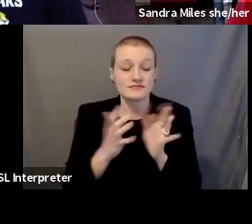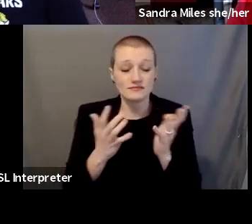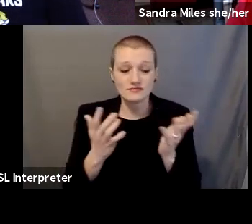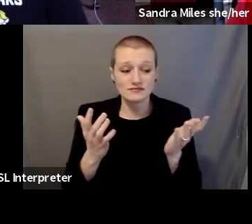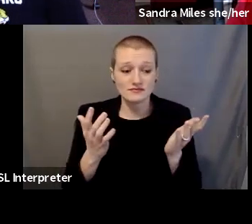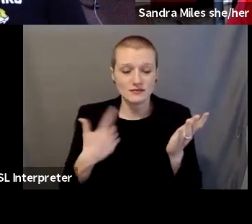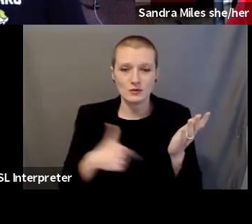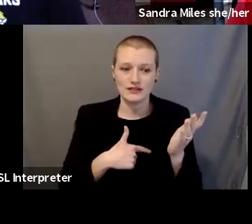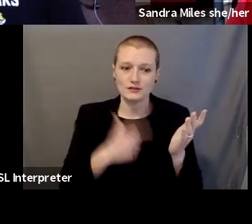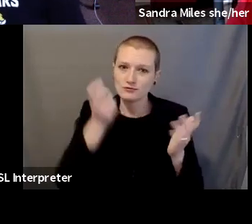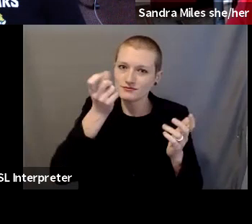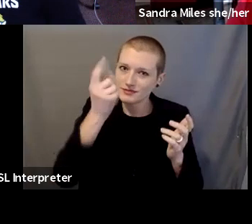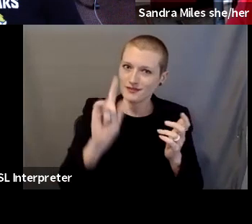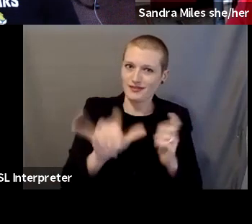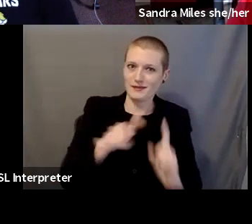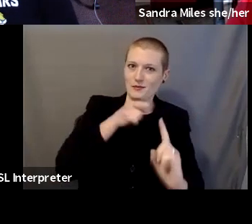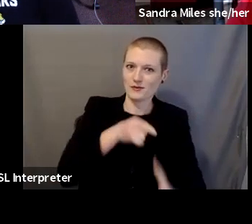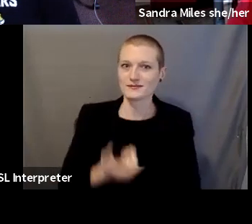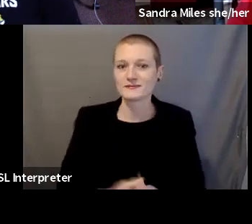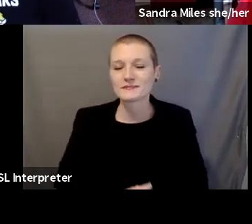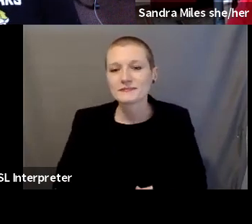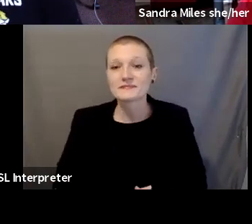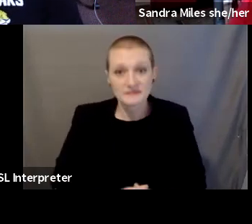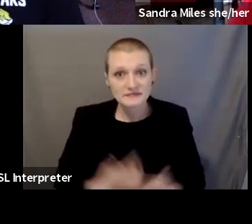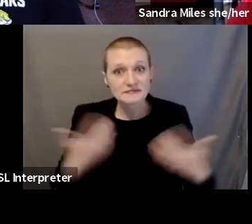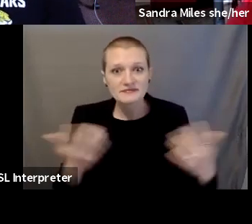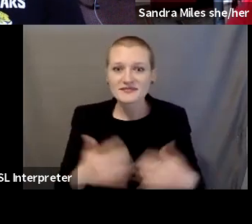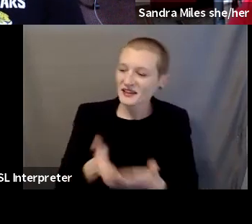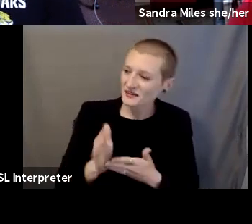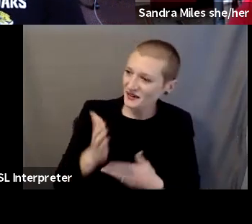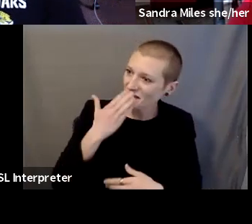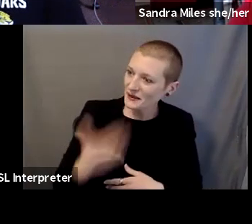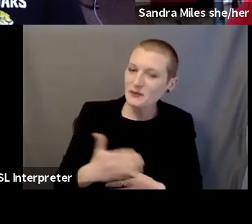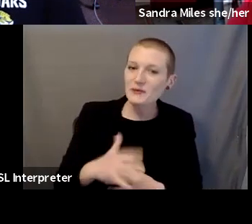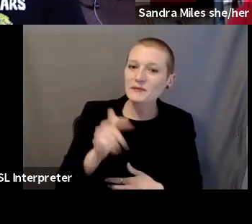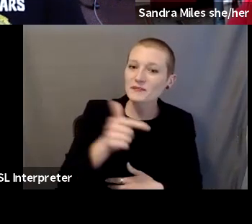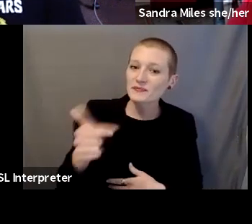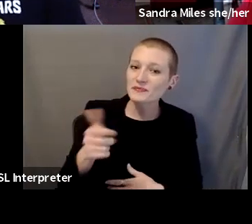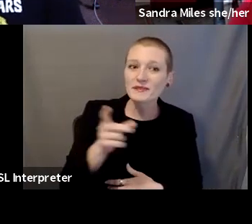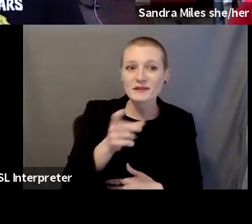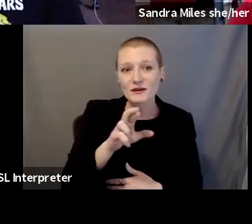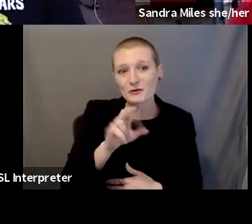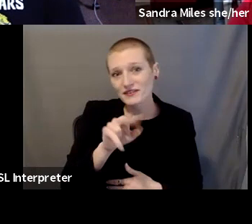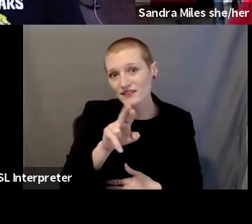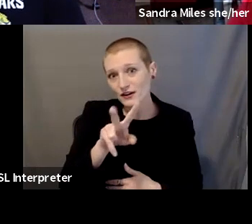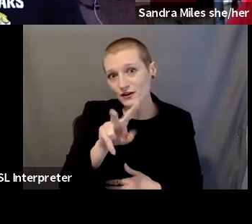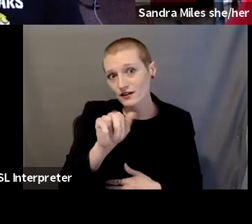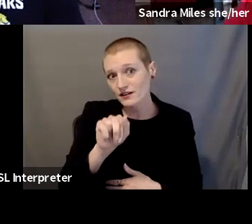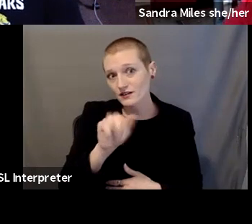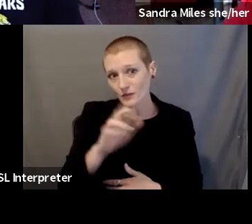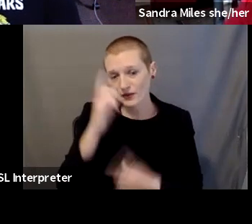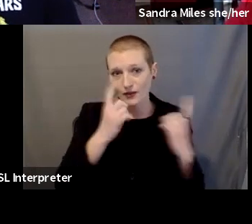just recognize that. So yeah. All right, well, thank you. Now, Dr. Rivera, what are your thoughts? Oh